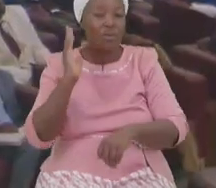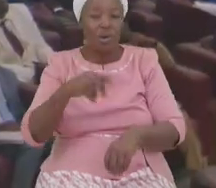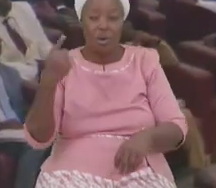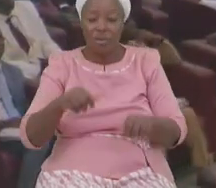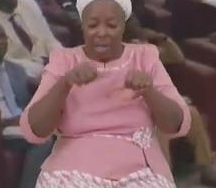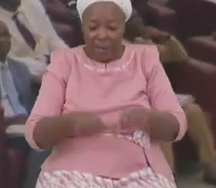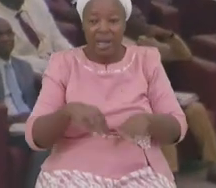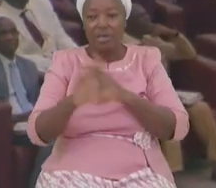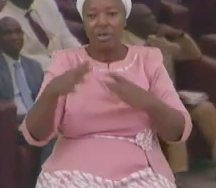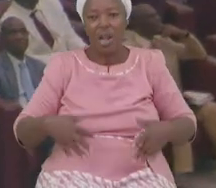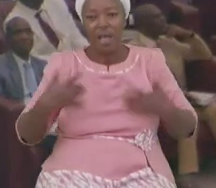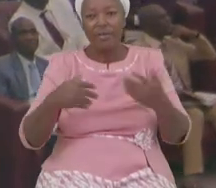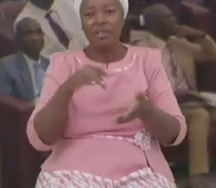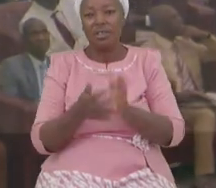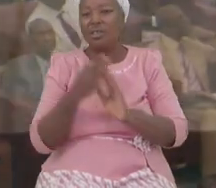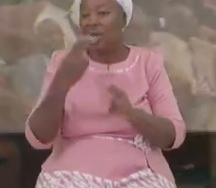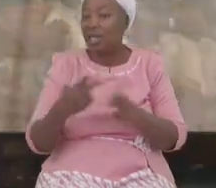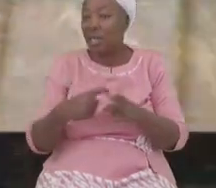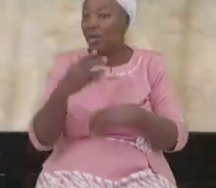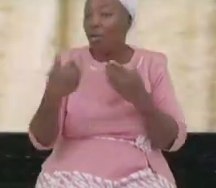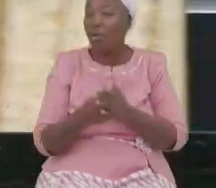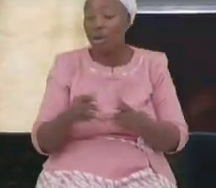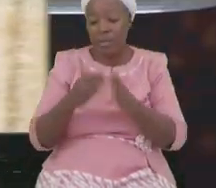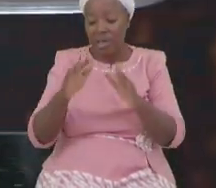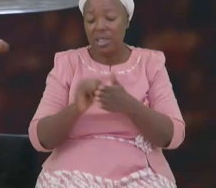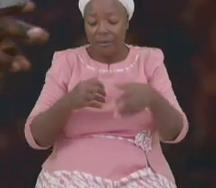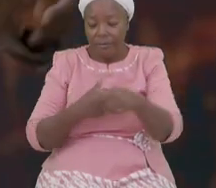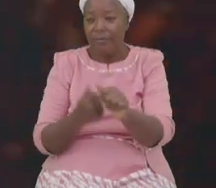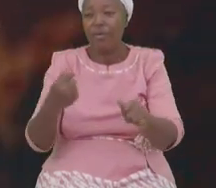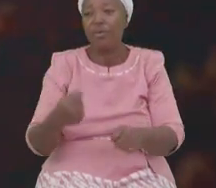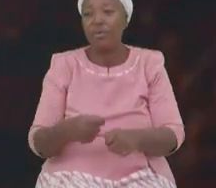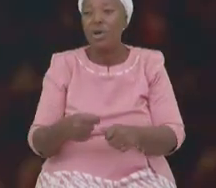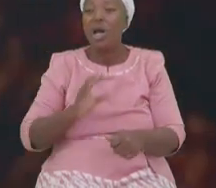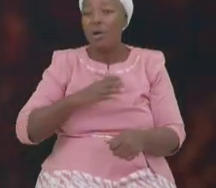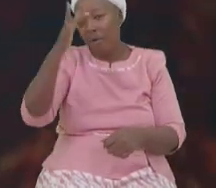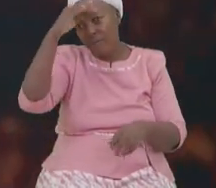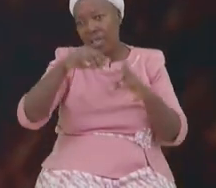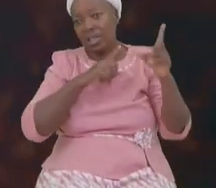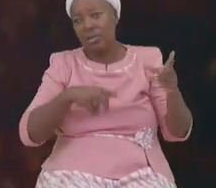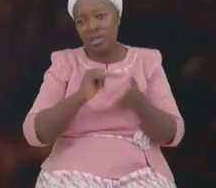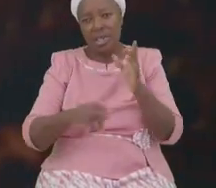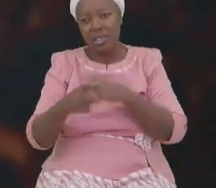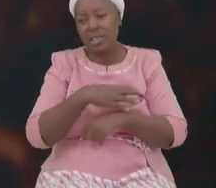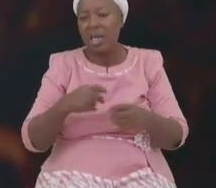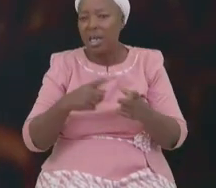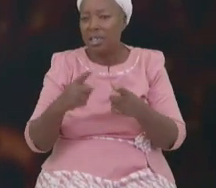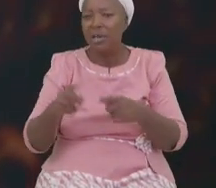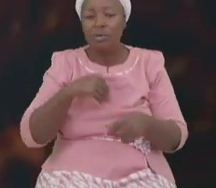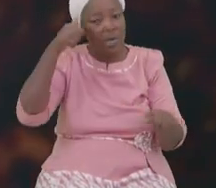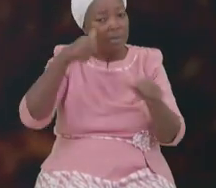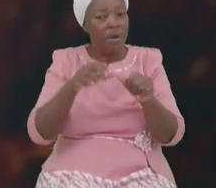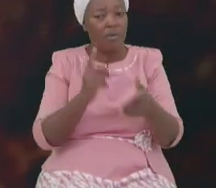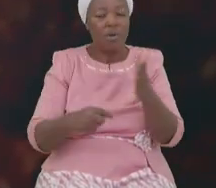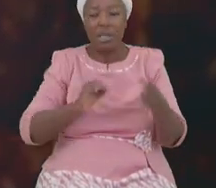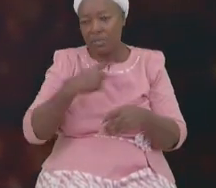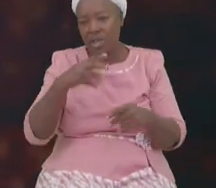life. Our overseer that followed me that day will remember what I'm saying now as he hears this, you know,